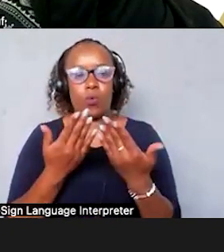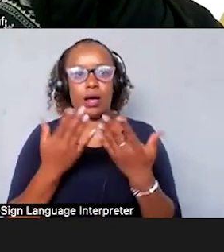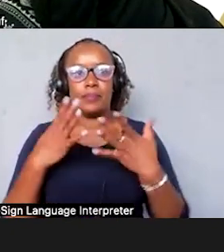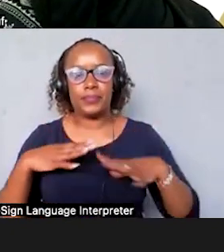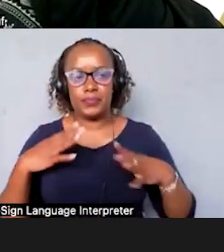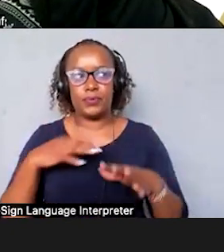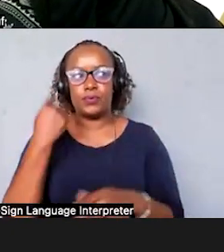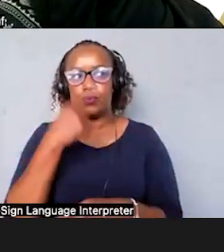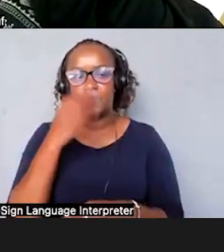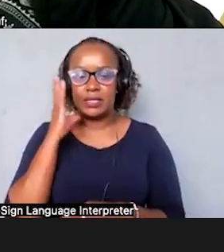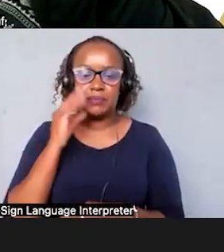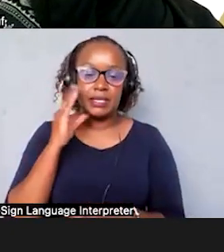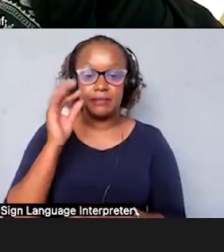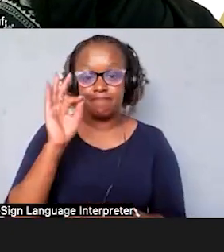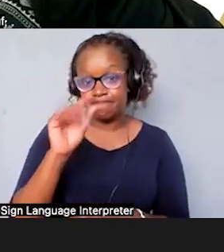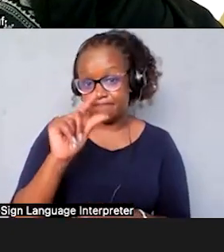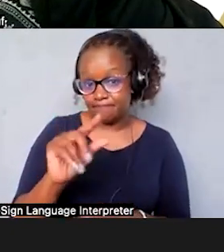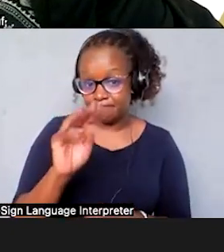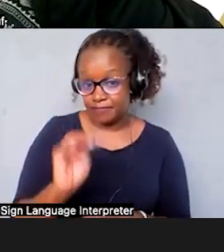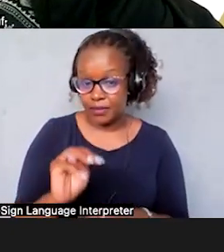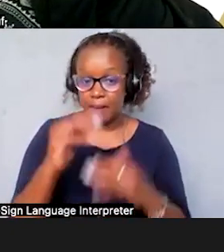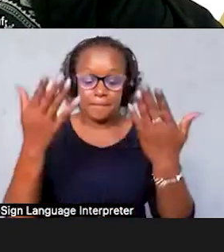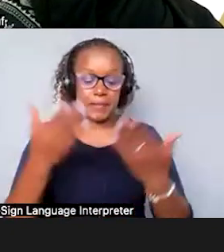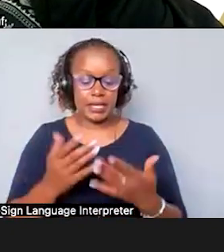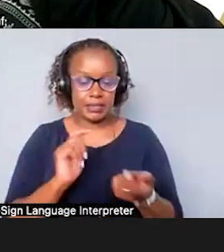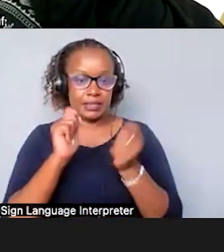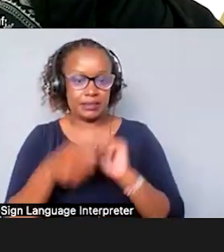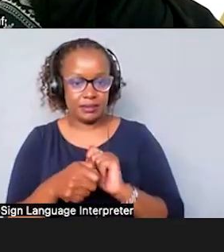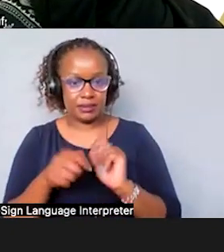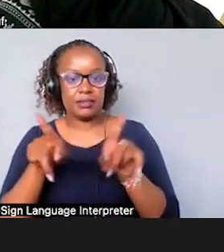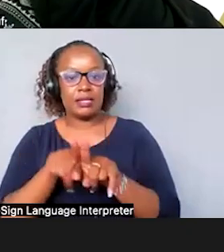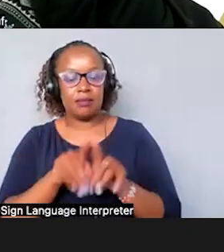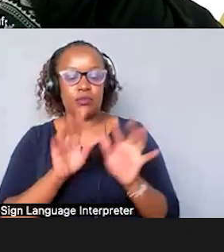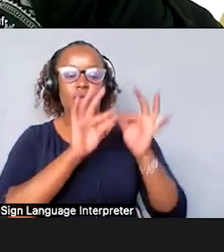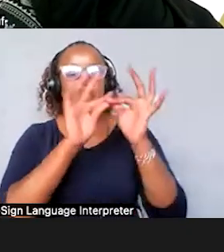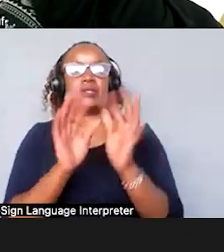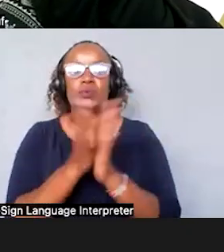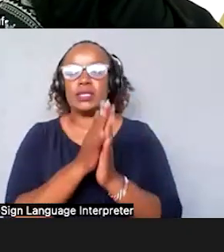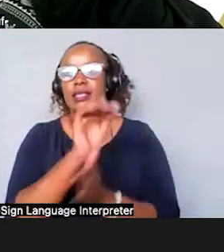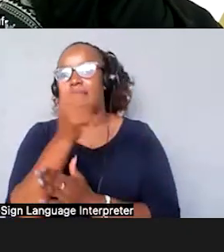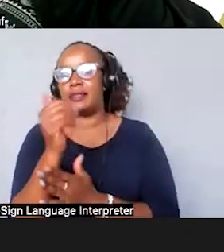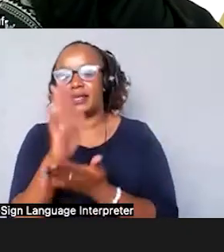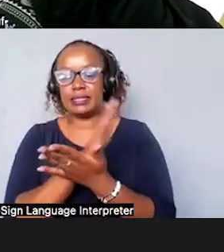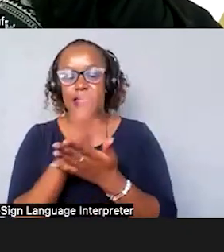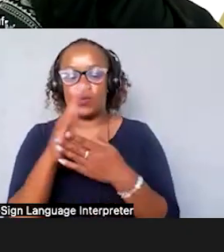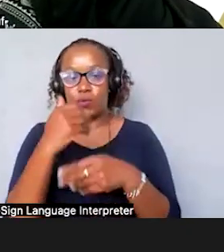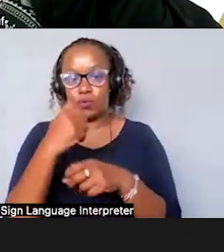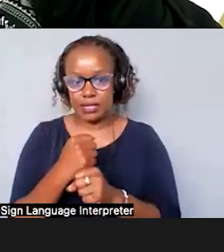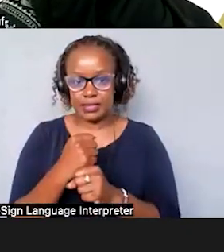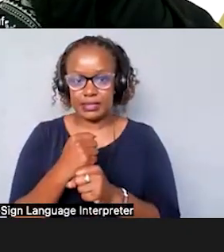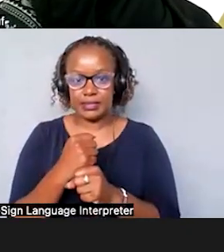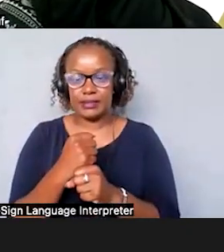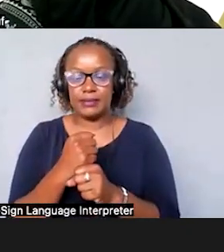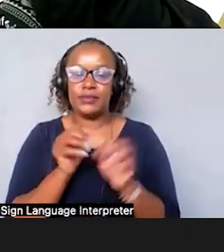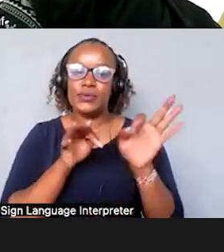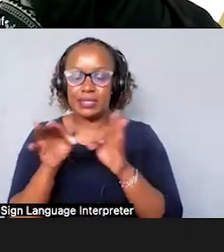in their communities and collaborating with other stakeholders? Just a little bit more about what they're doing. Yeah,